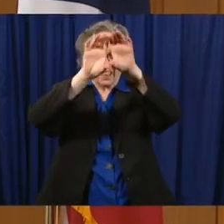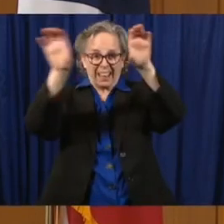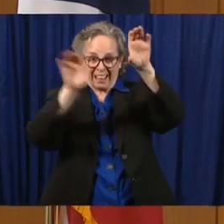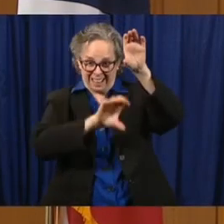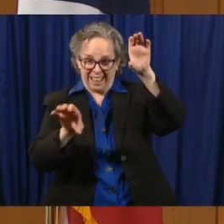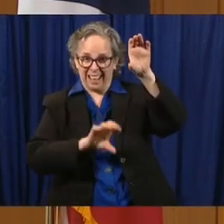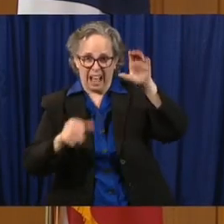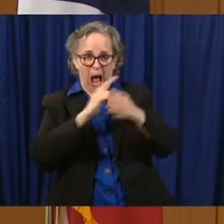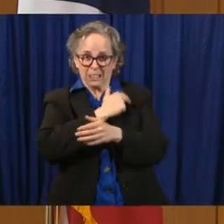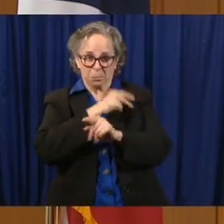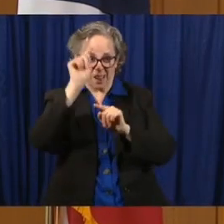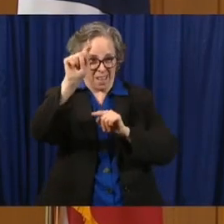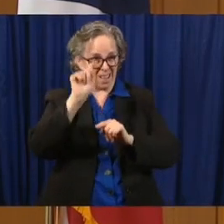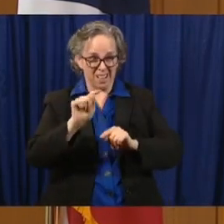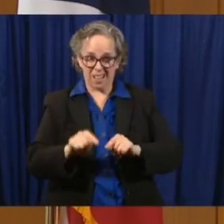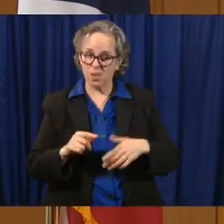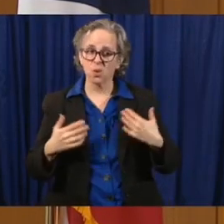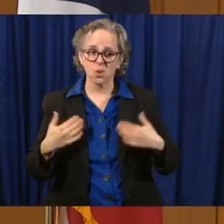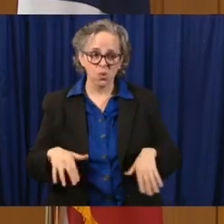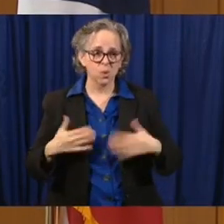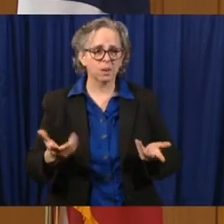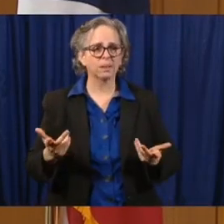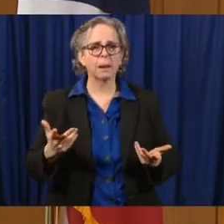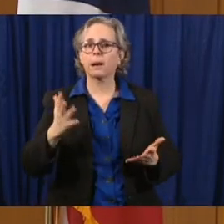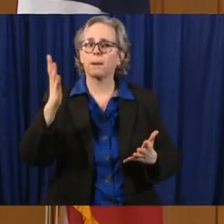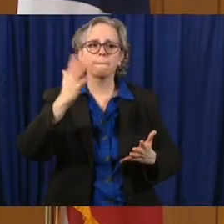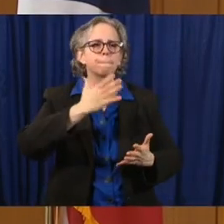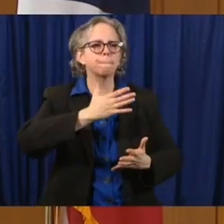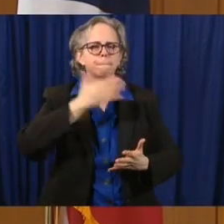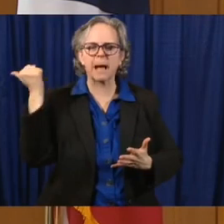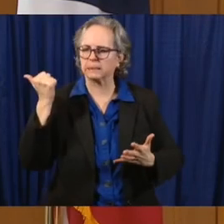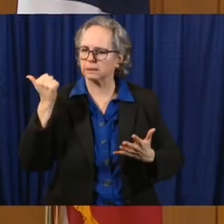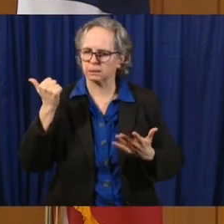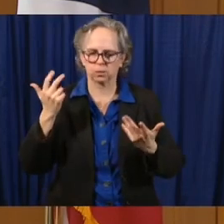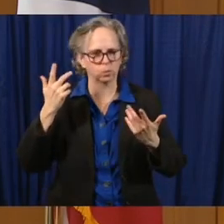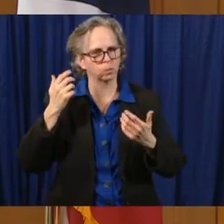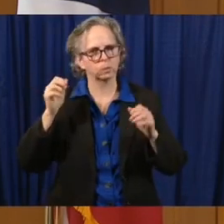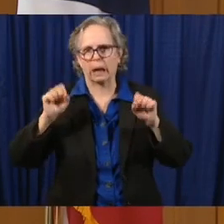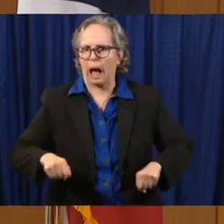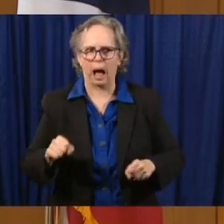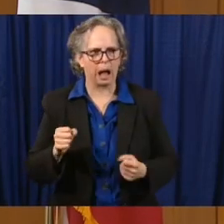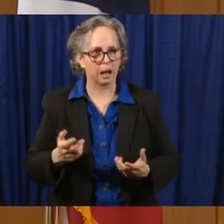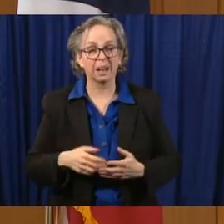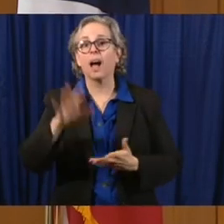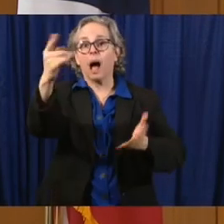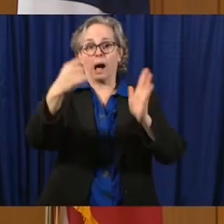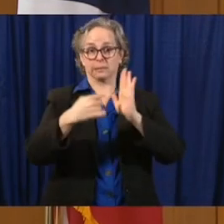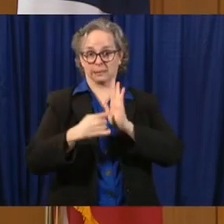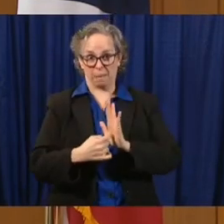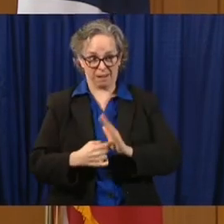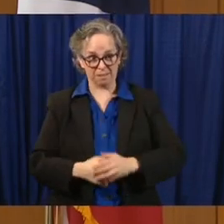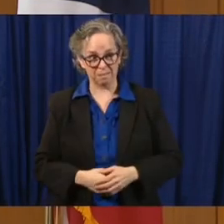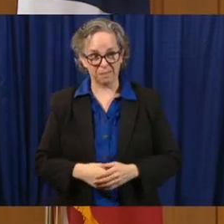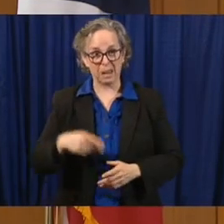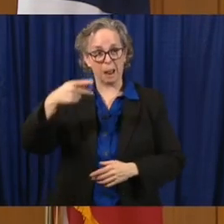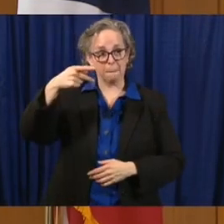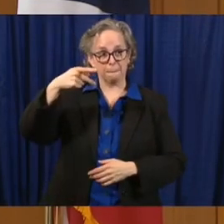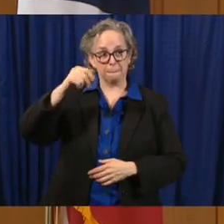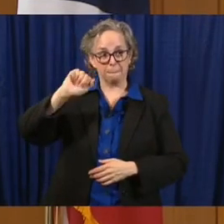add, Laura, and kind of state the obvious, but we relied to a great extent on